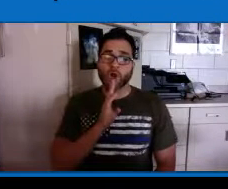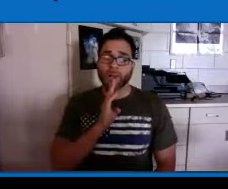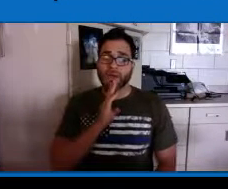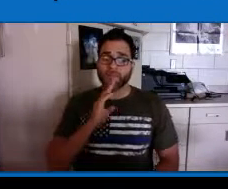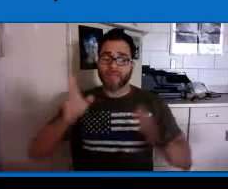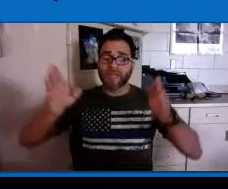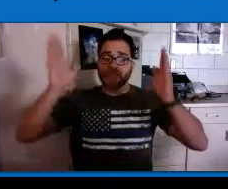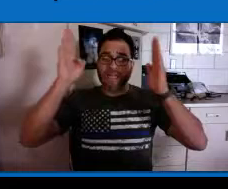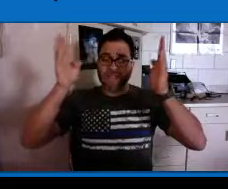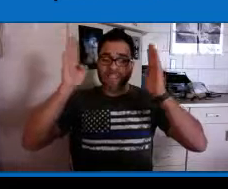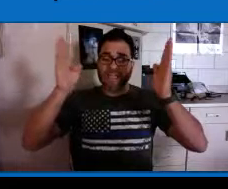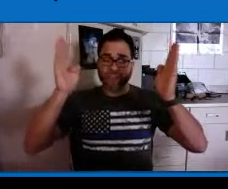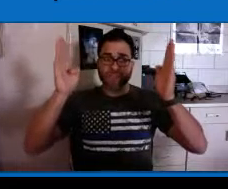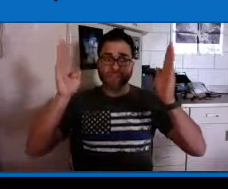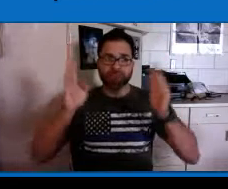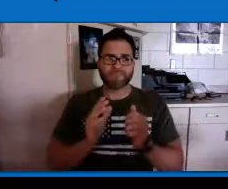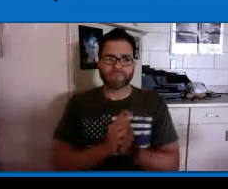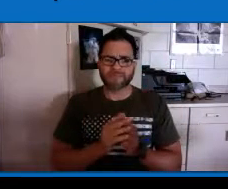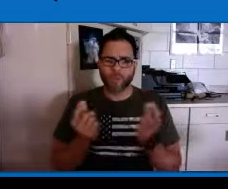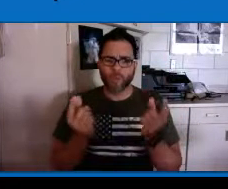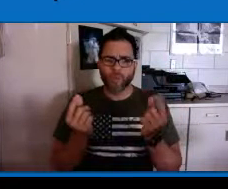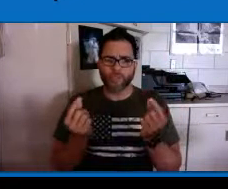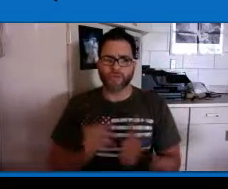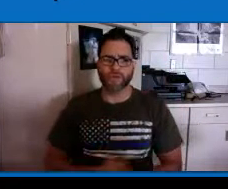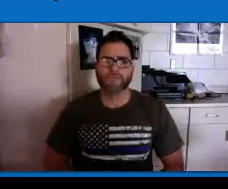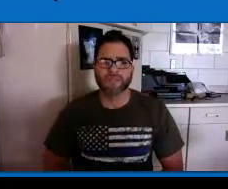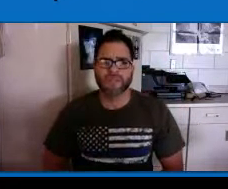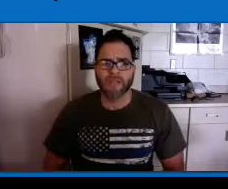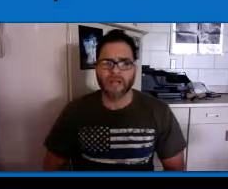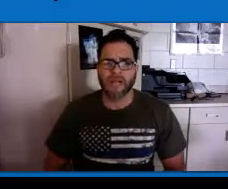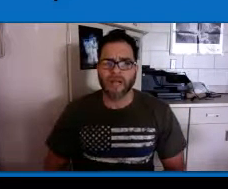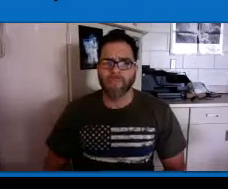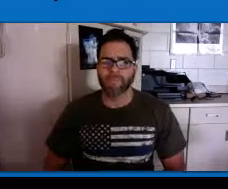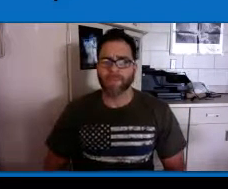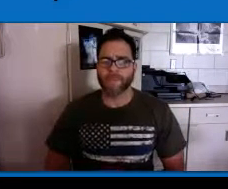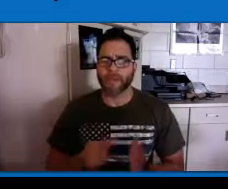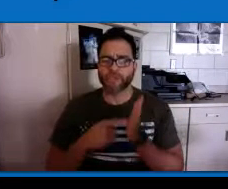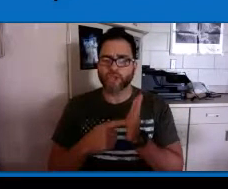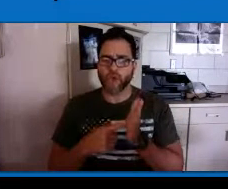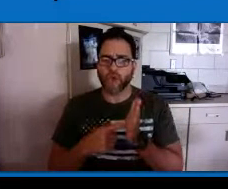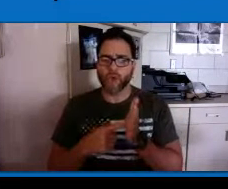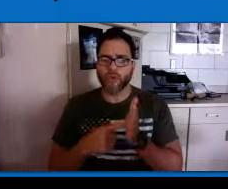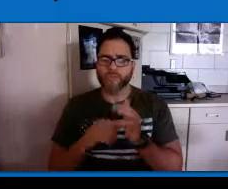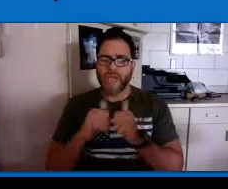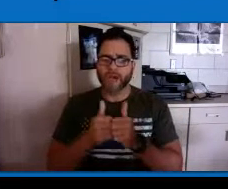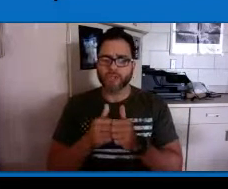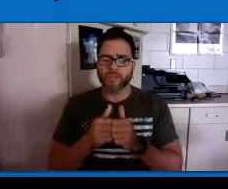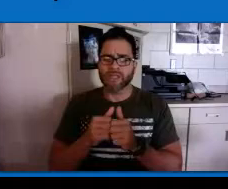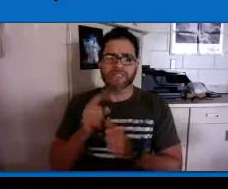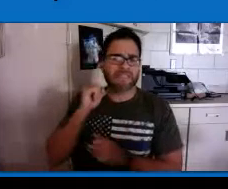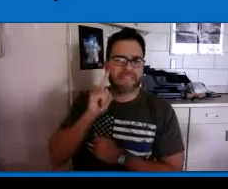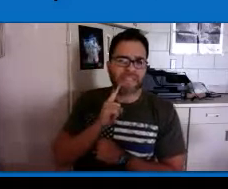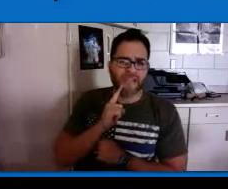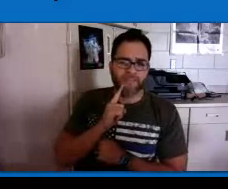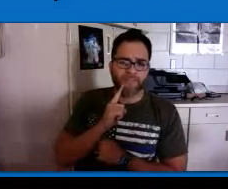Just talk about getting attention. We do. I'm going to show you how to